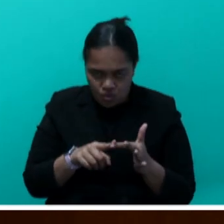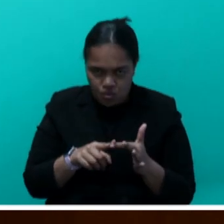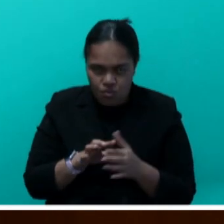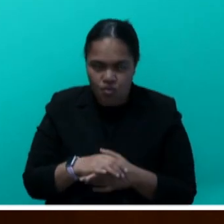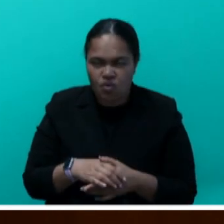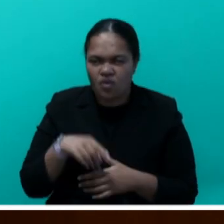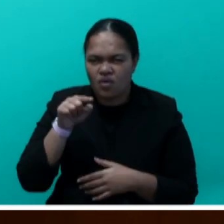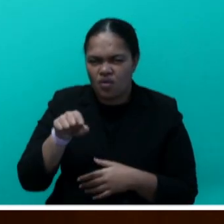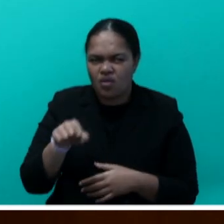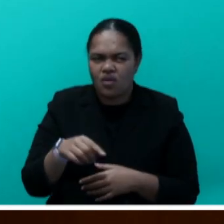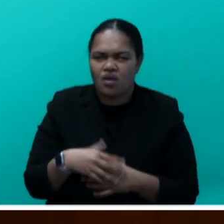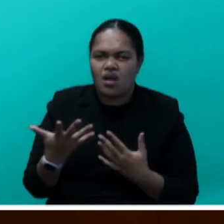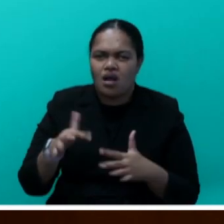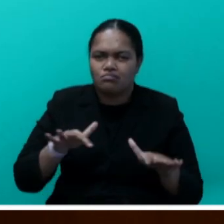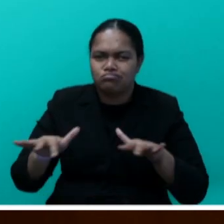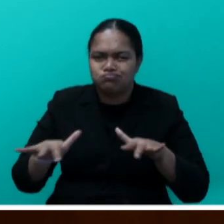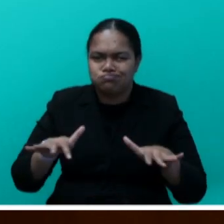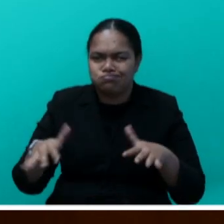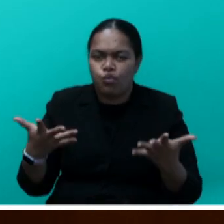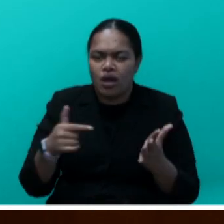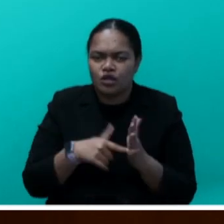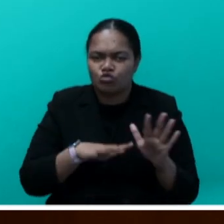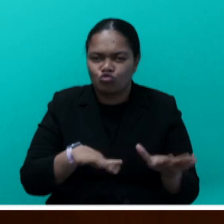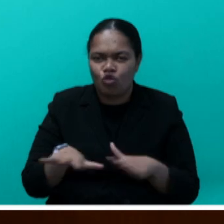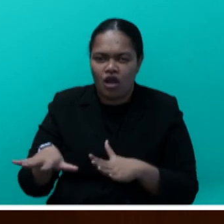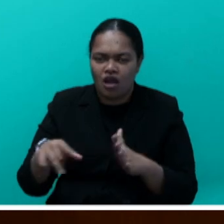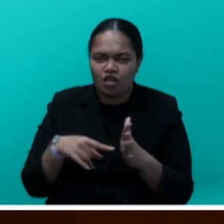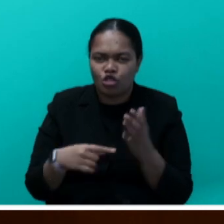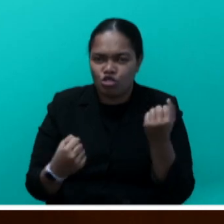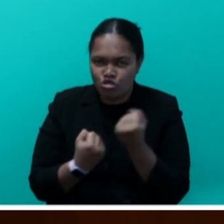There was an earthquake in Tonga on the day he died.